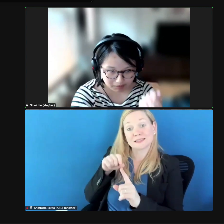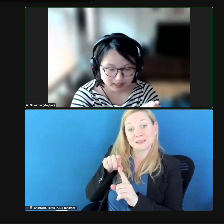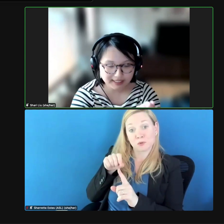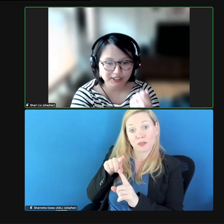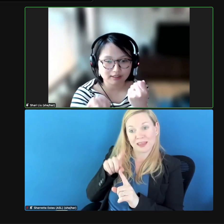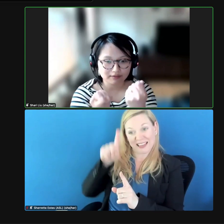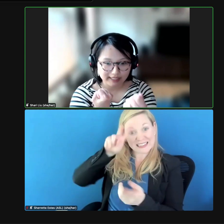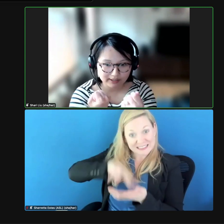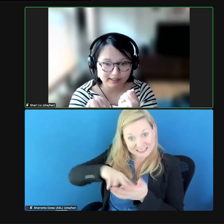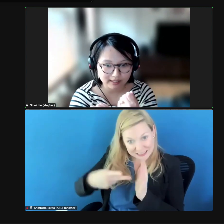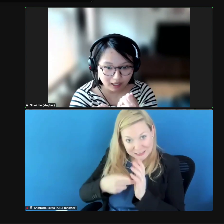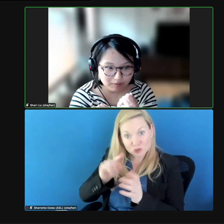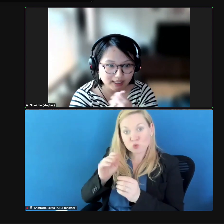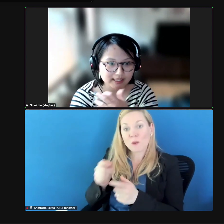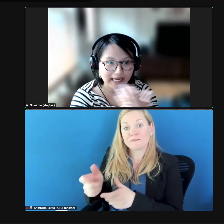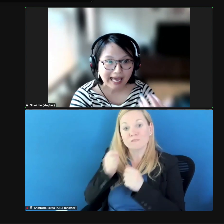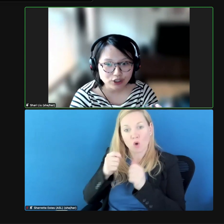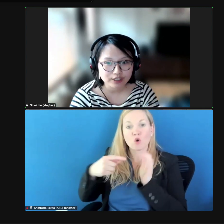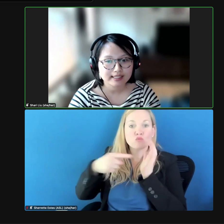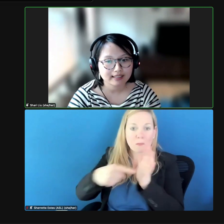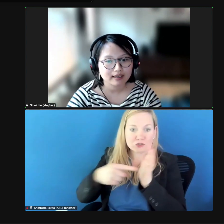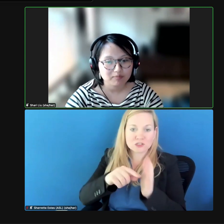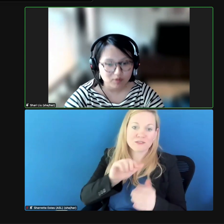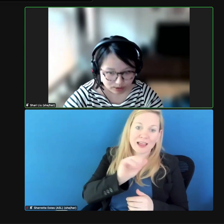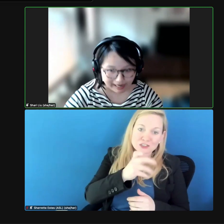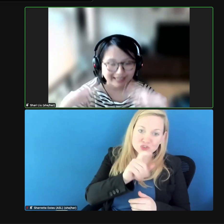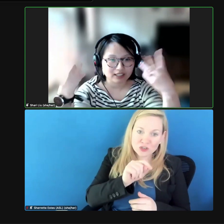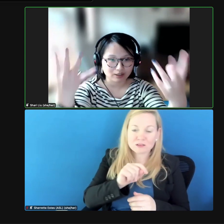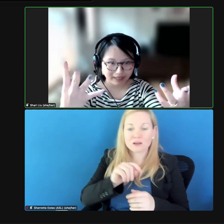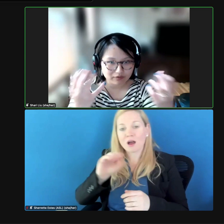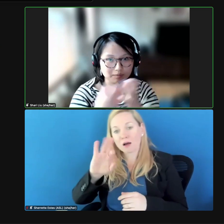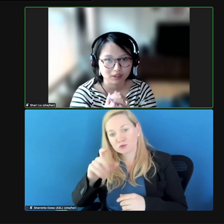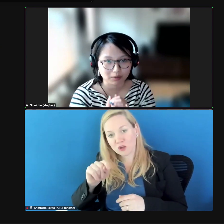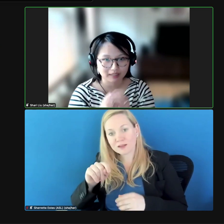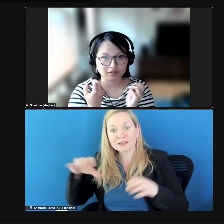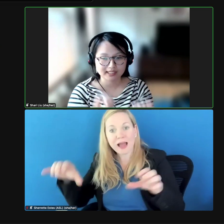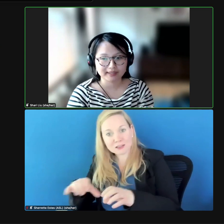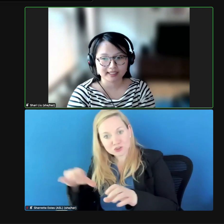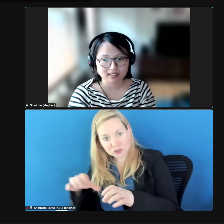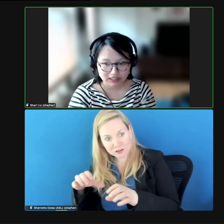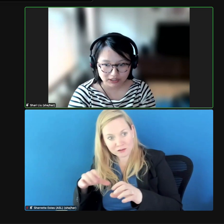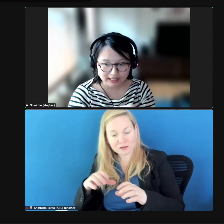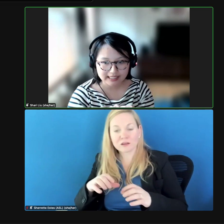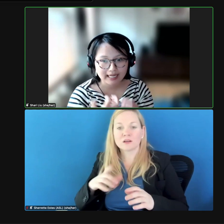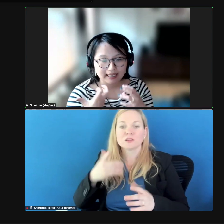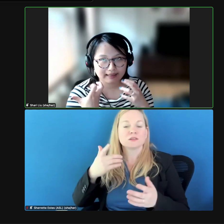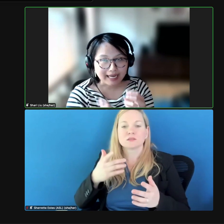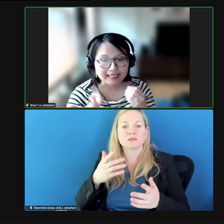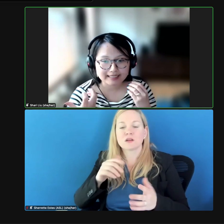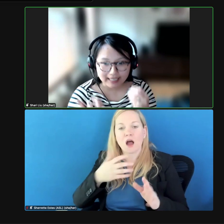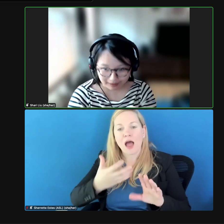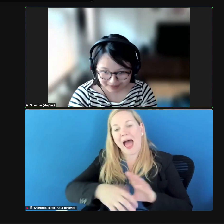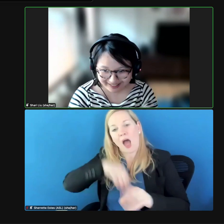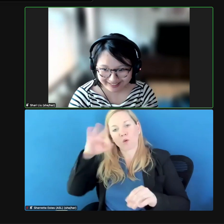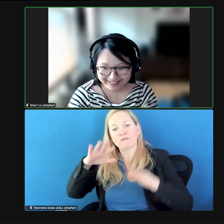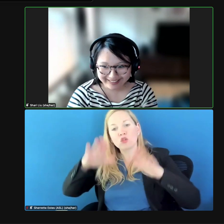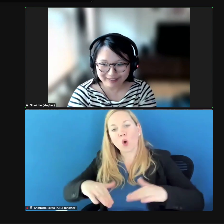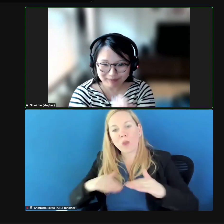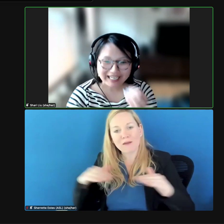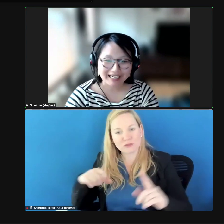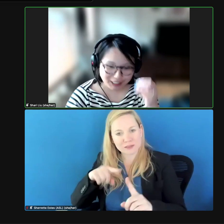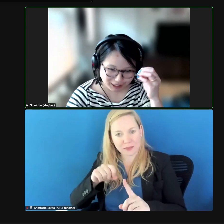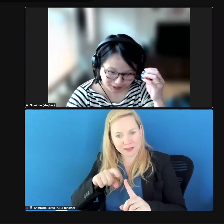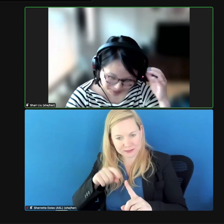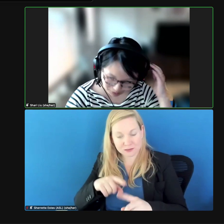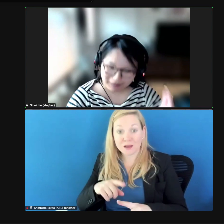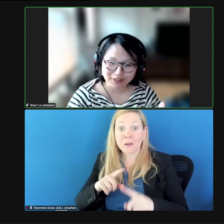evoke representations of agents and objects and actions that are abstracting away from lower level stimulus features, that attempt